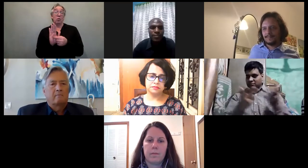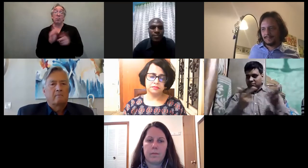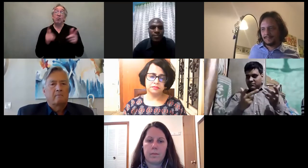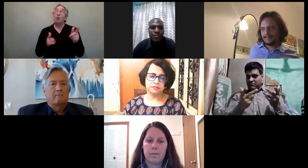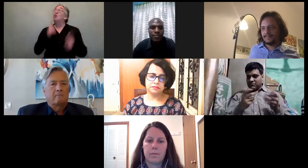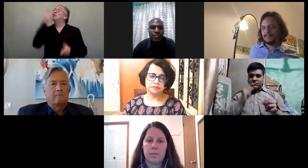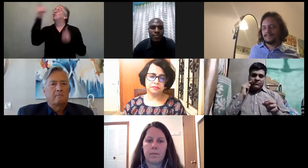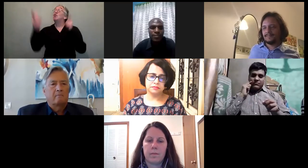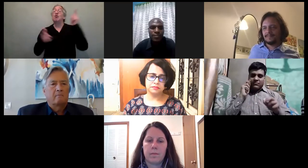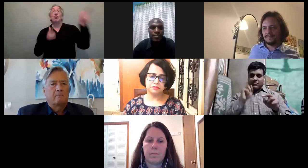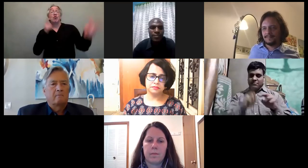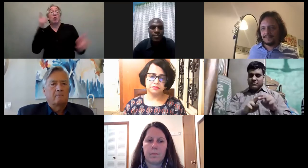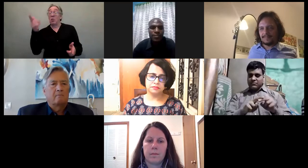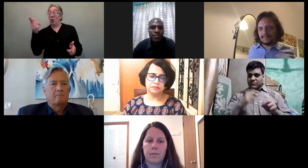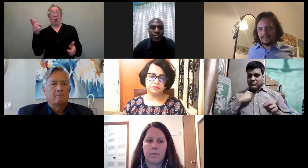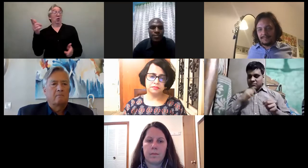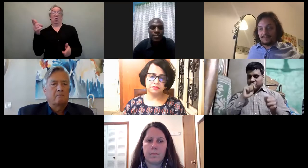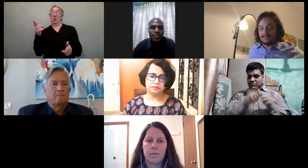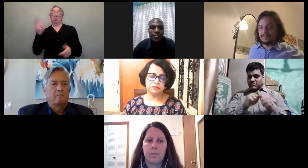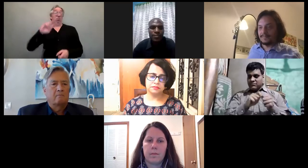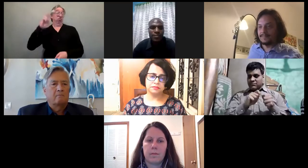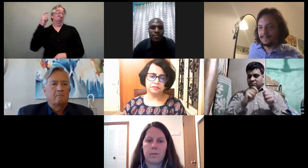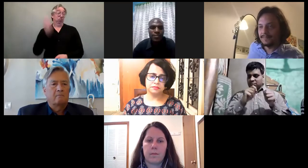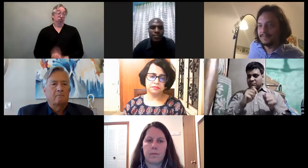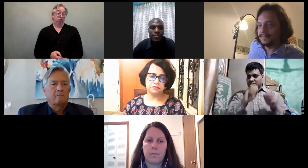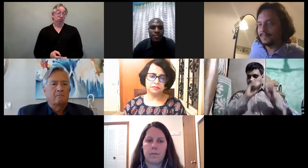So accessibility is a big issue.